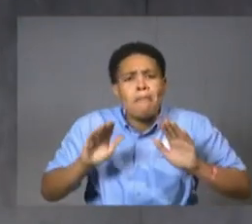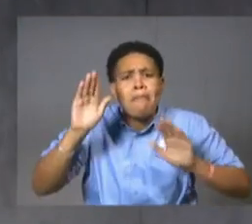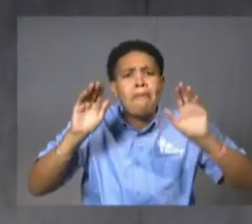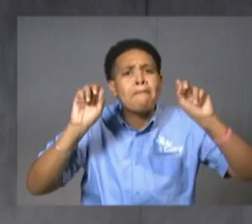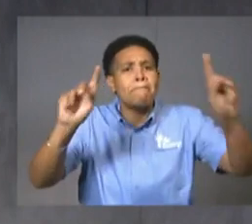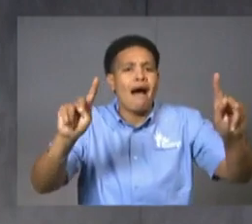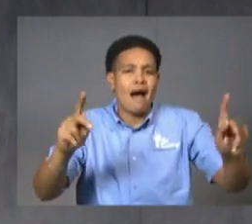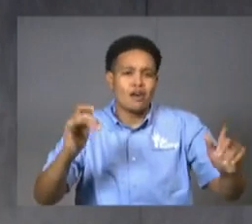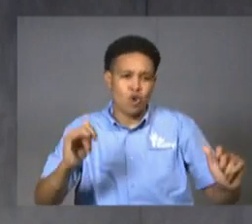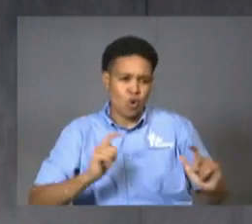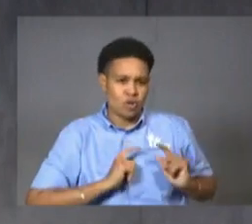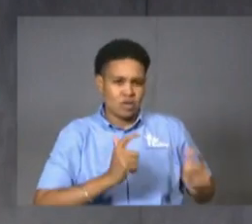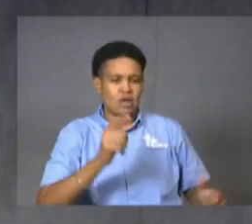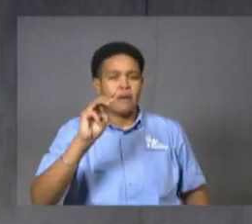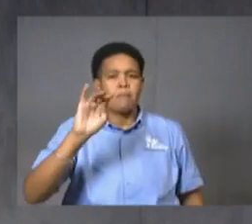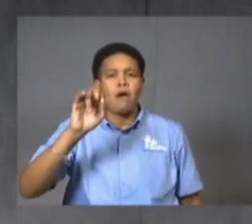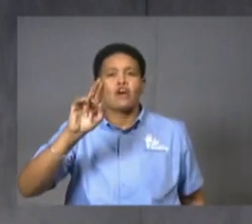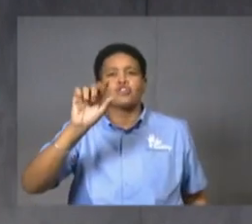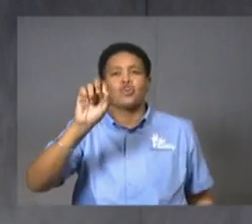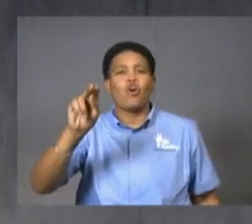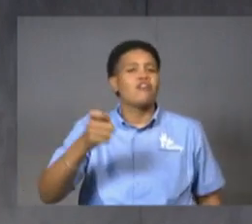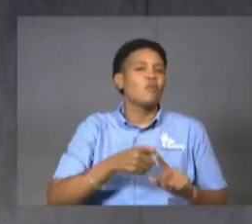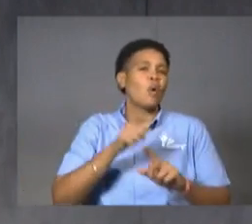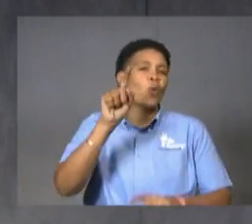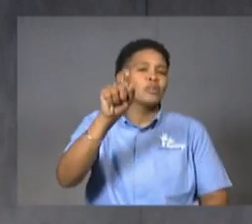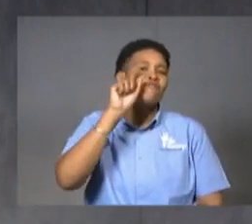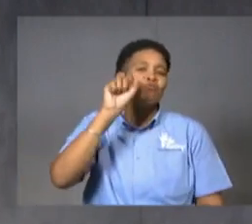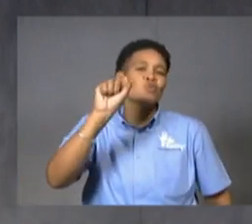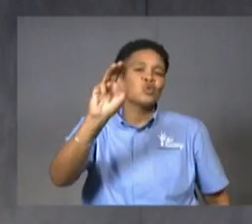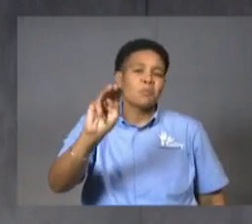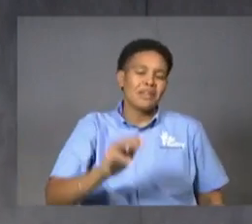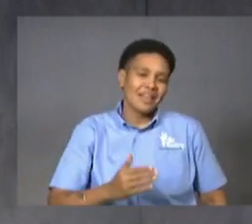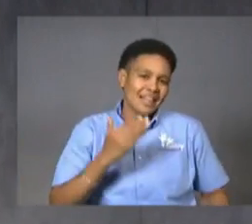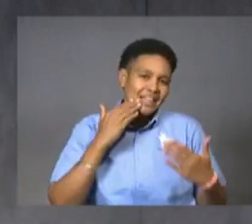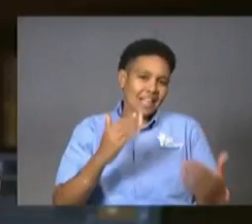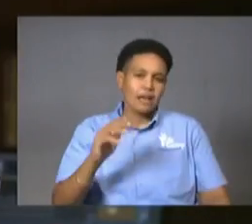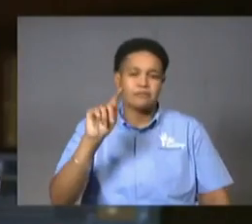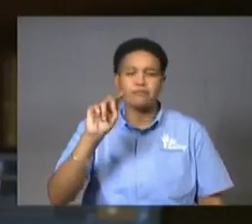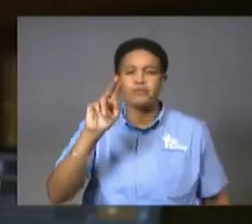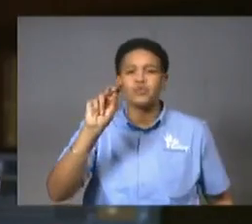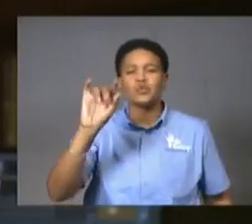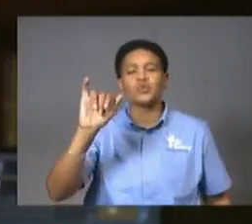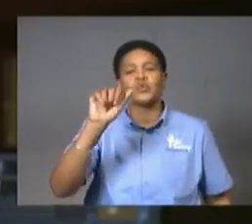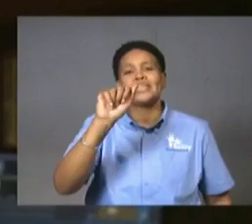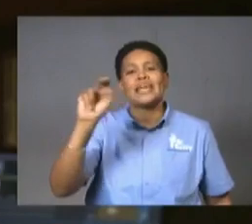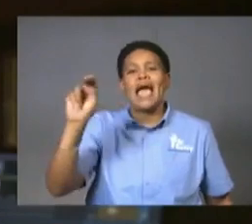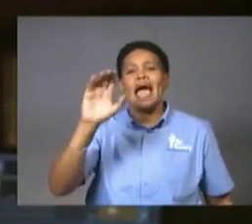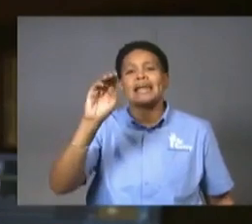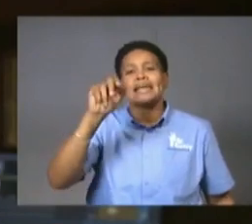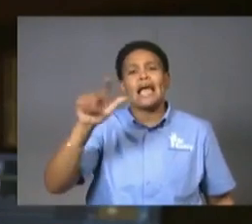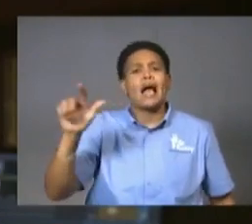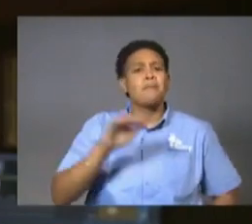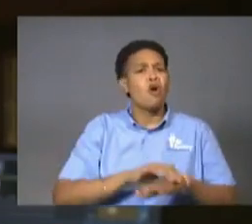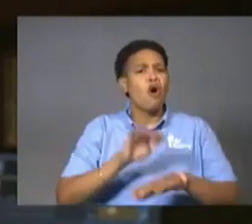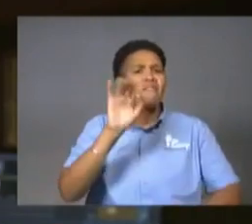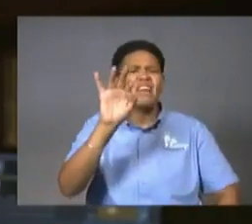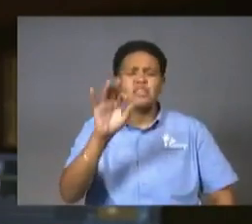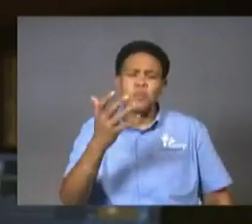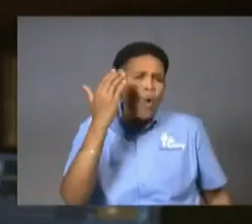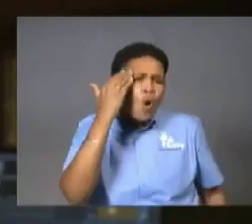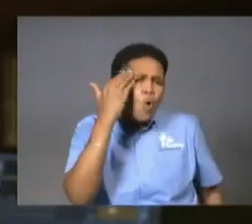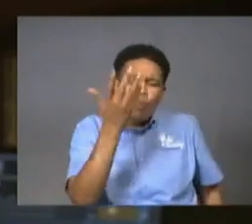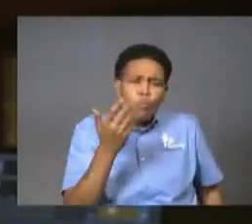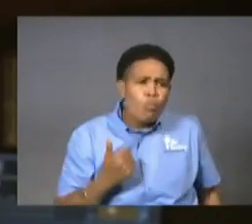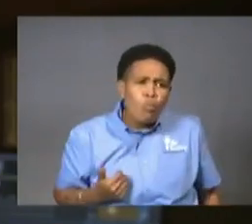Marjorie Gordon with a question from social media. Thanks, Damien. Now, Trudy Ann Campbell on Facebook, she wants to know, if